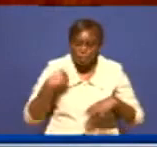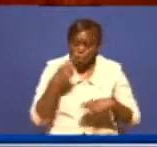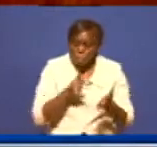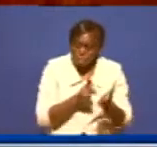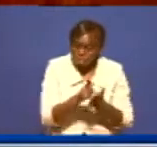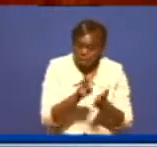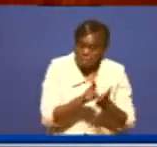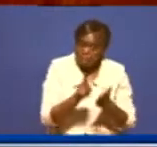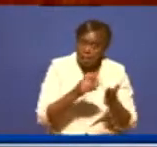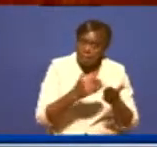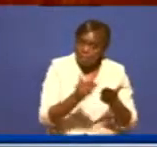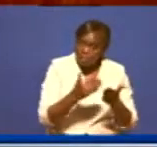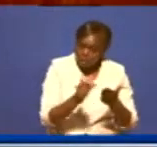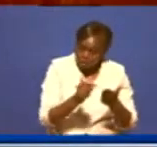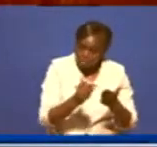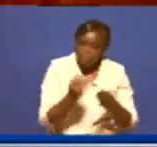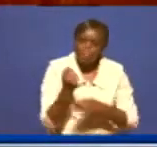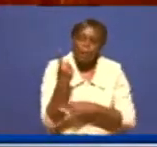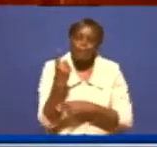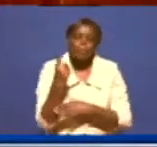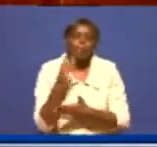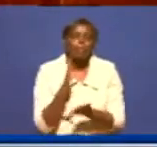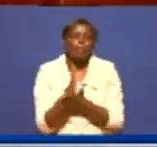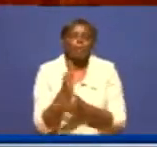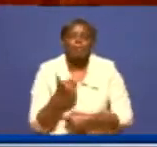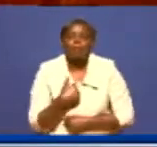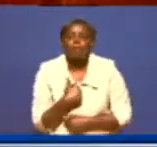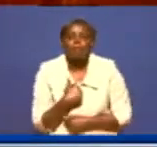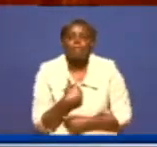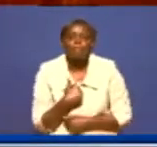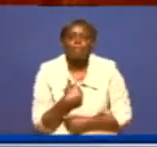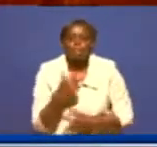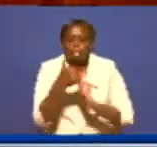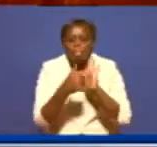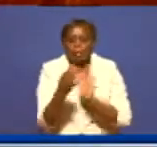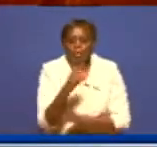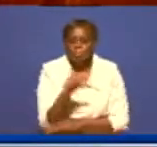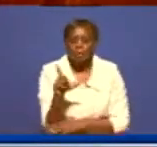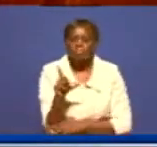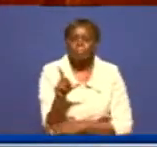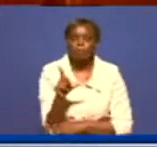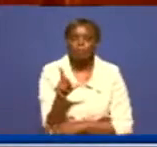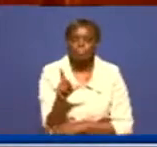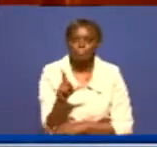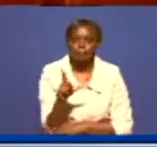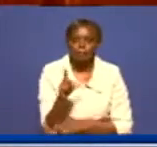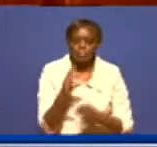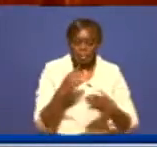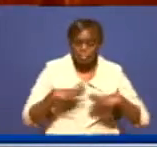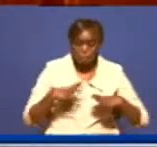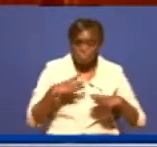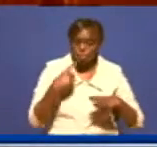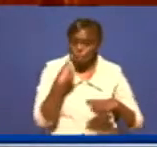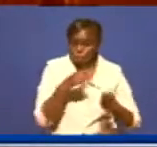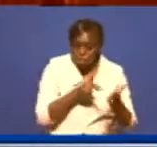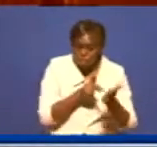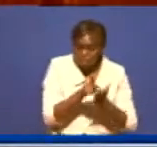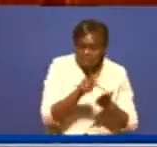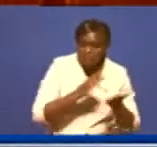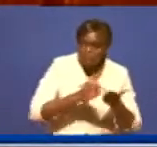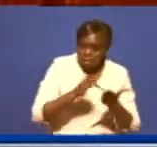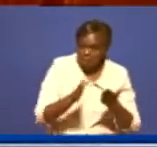understand their rights. In this bill, Madam Speaker, the tenant's rights are not clearly